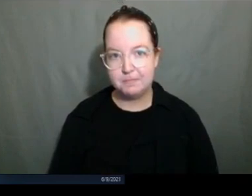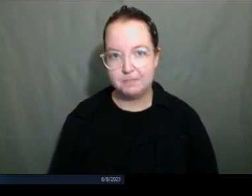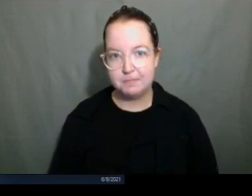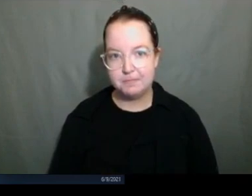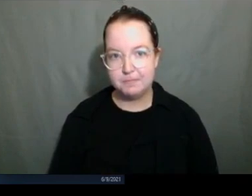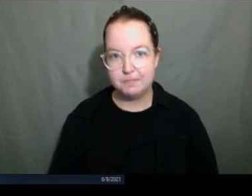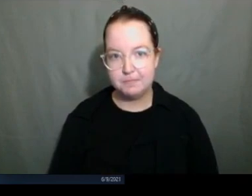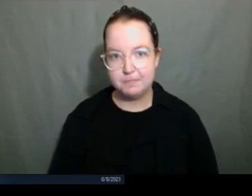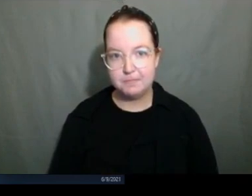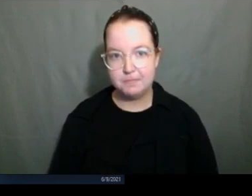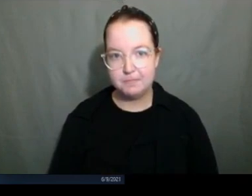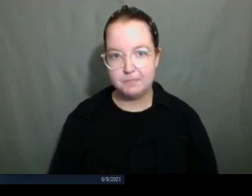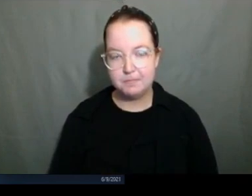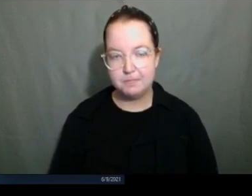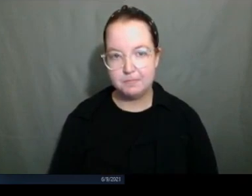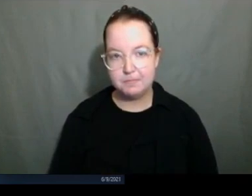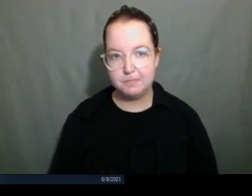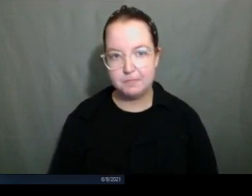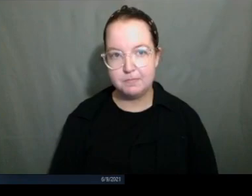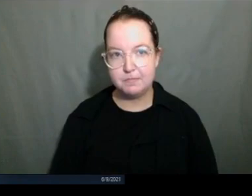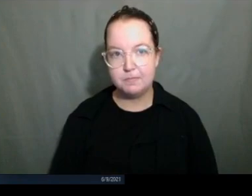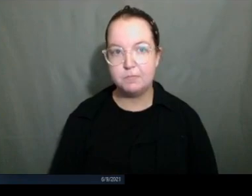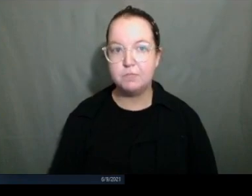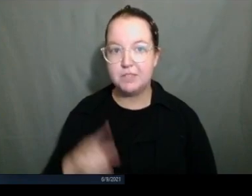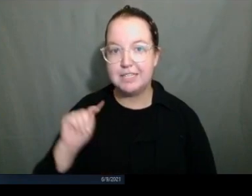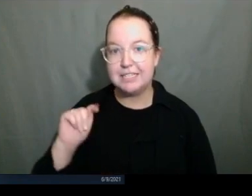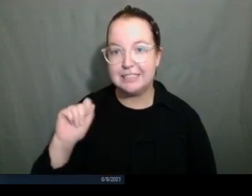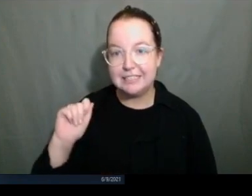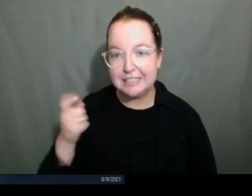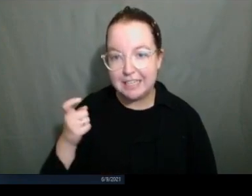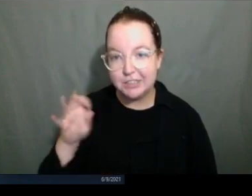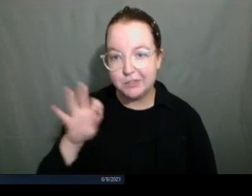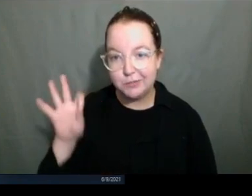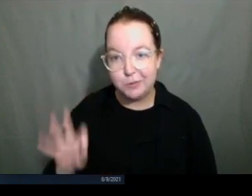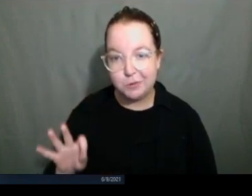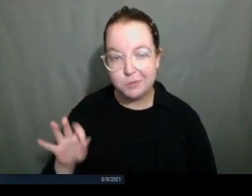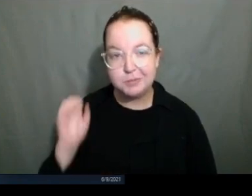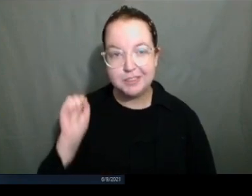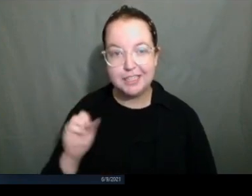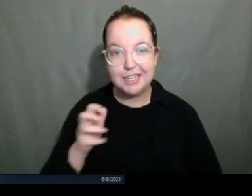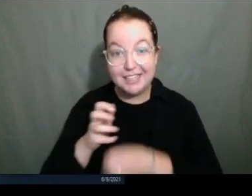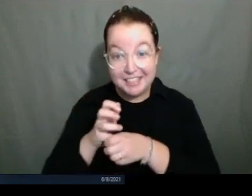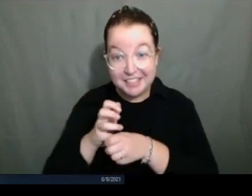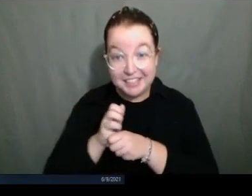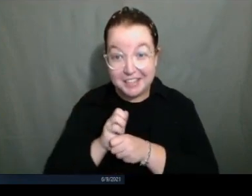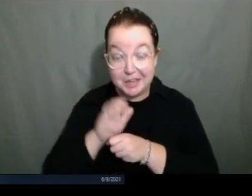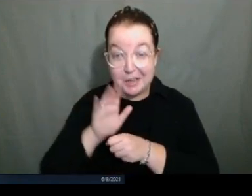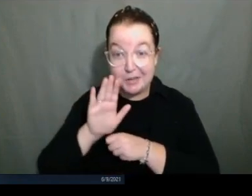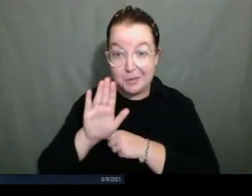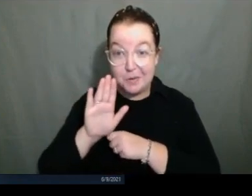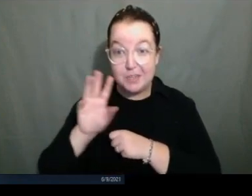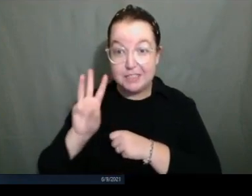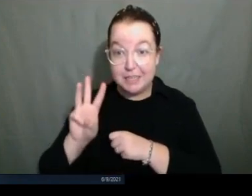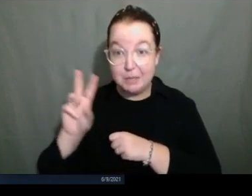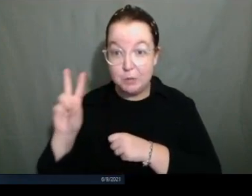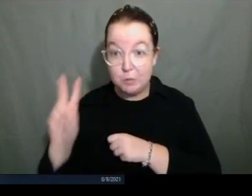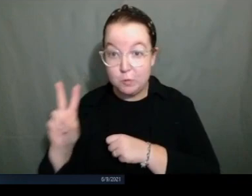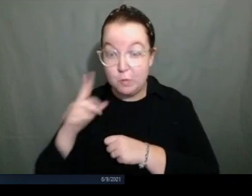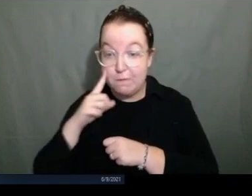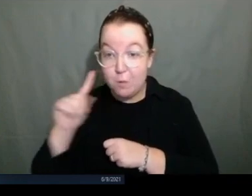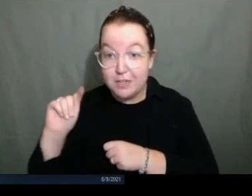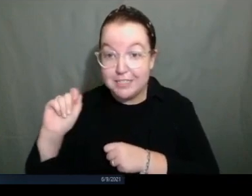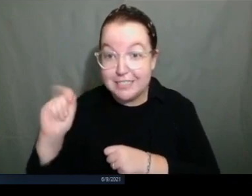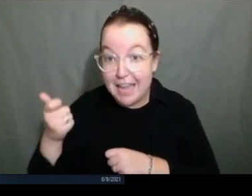Also under payroll, you have your year-end tax forms. This is where you can get a digital copy of your W-2